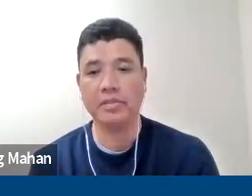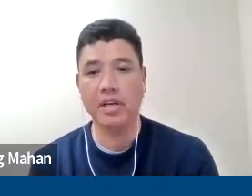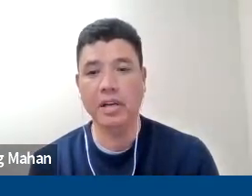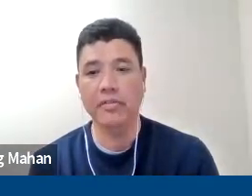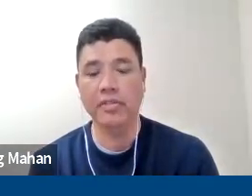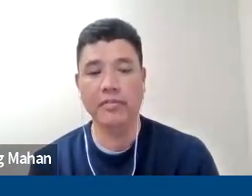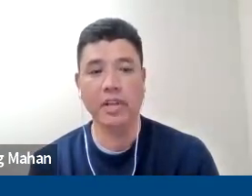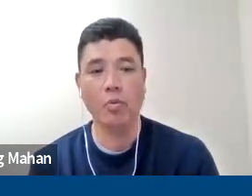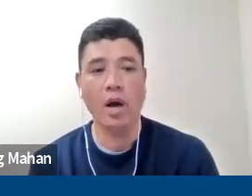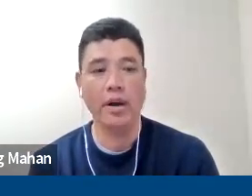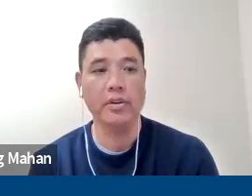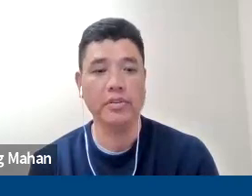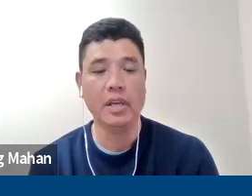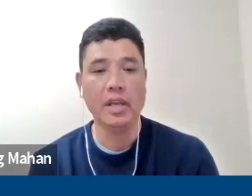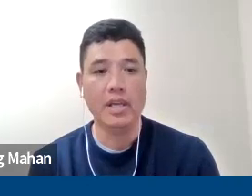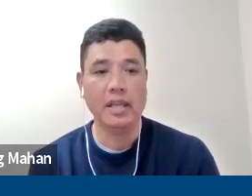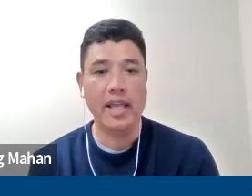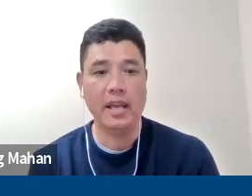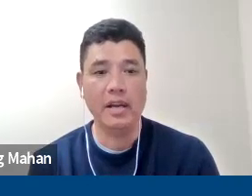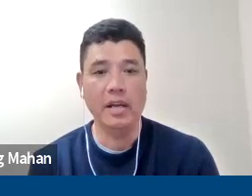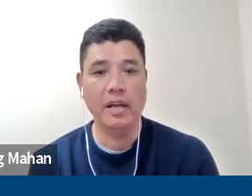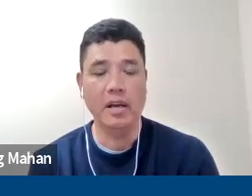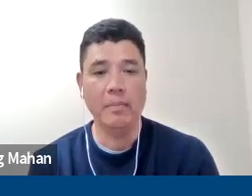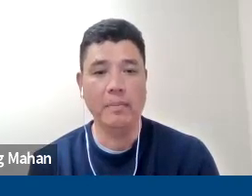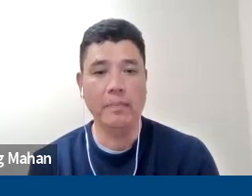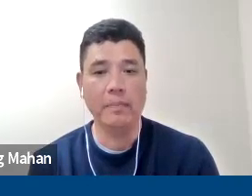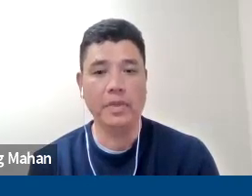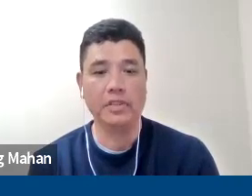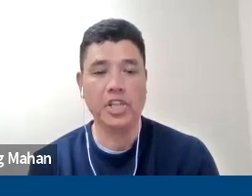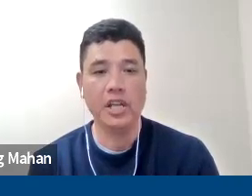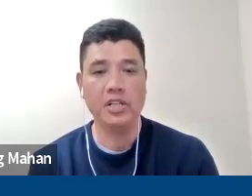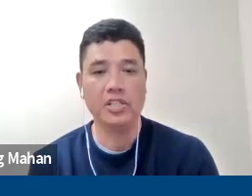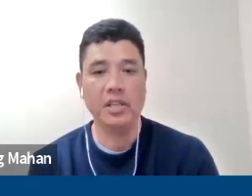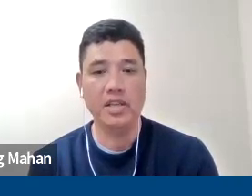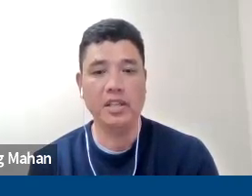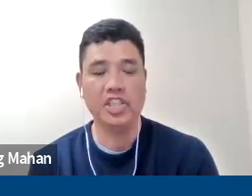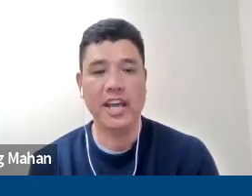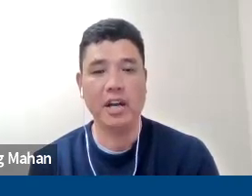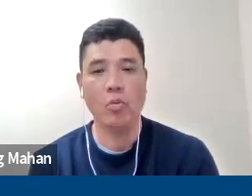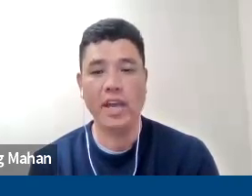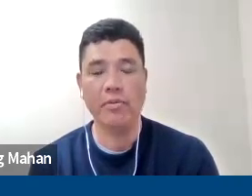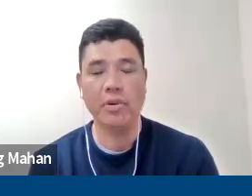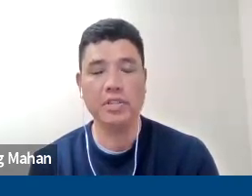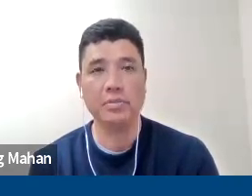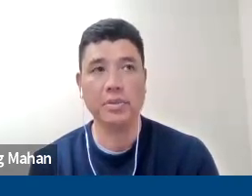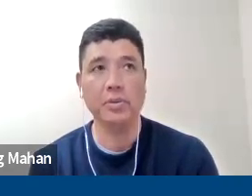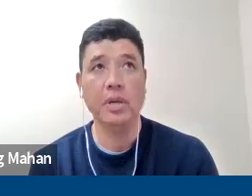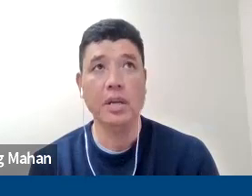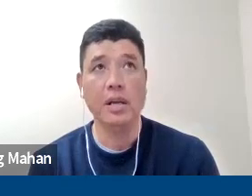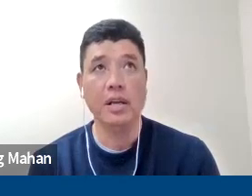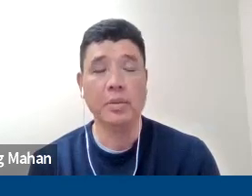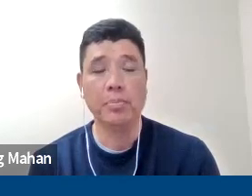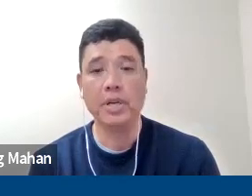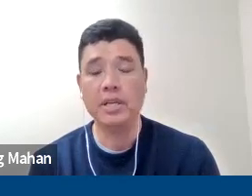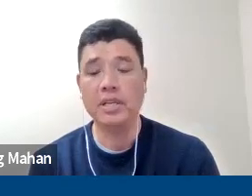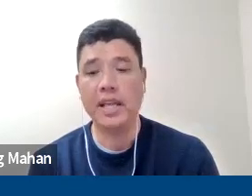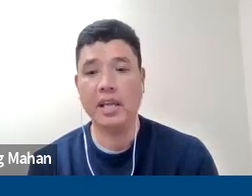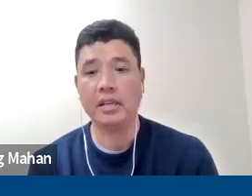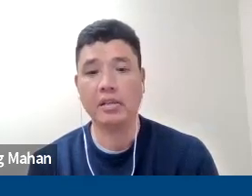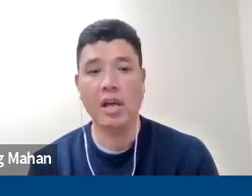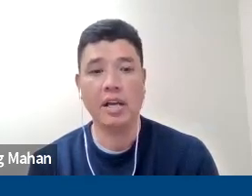erratically, unpredictably. A structure may be better protected against wildfires through simple